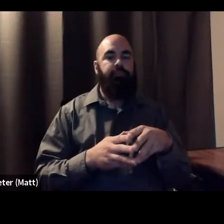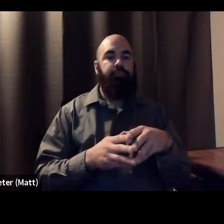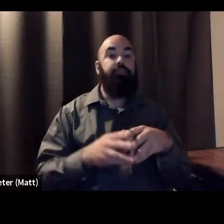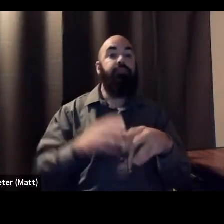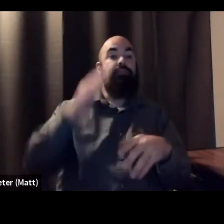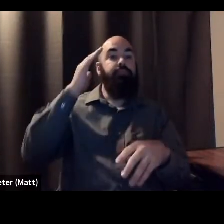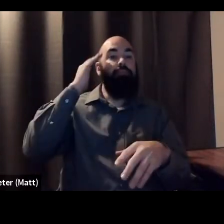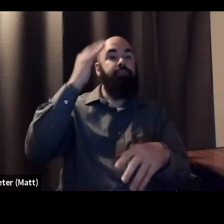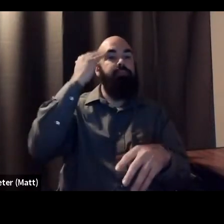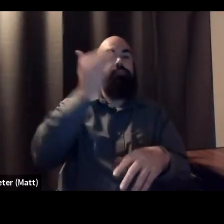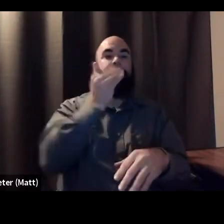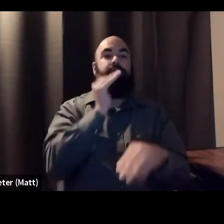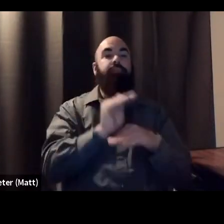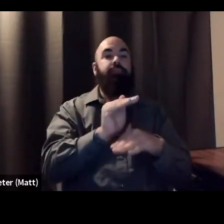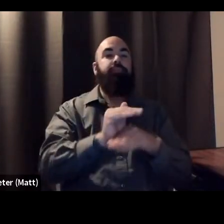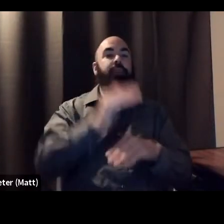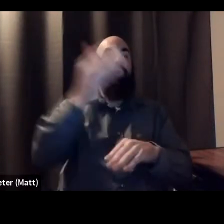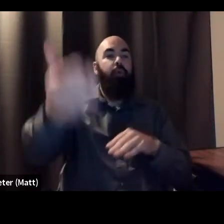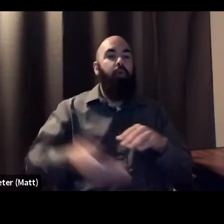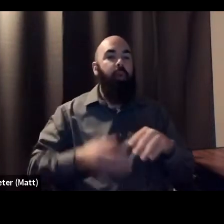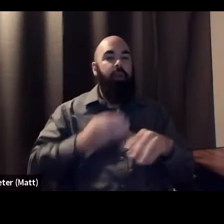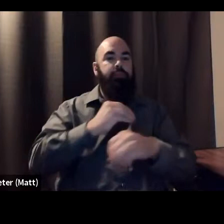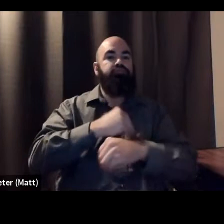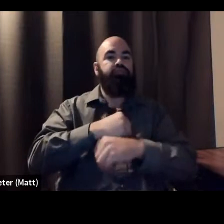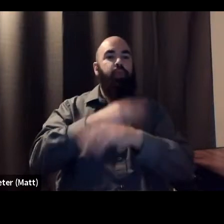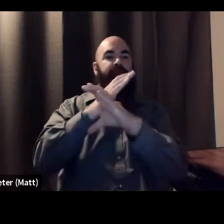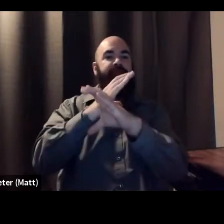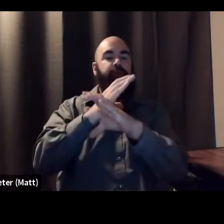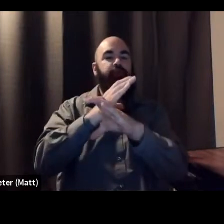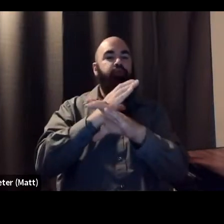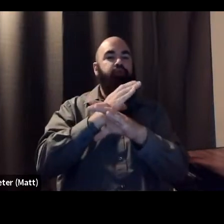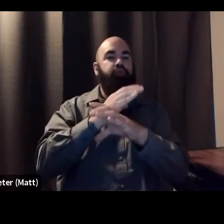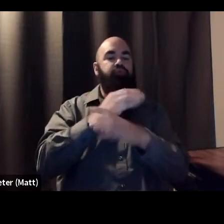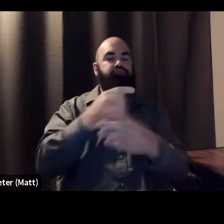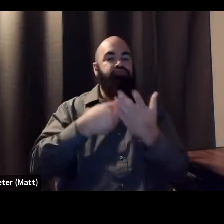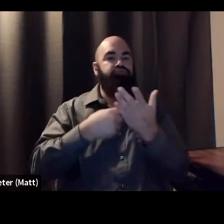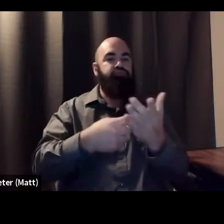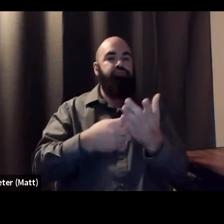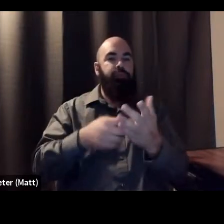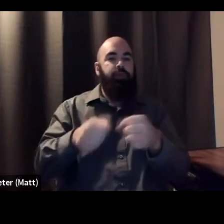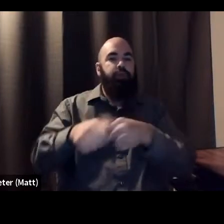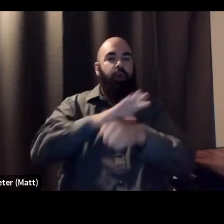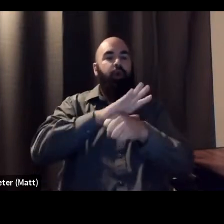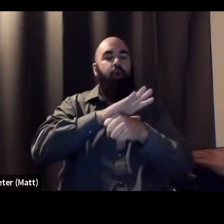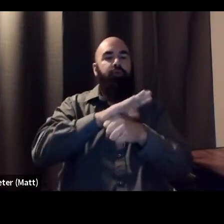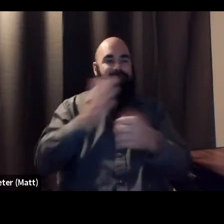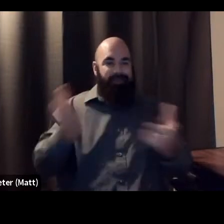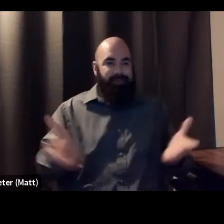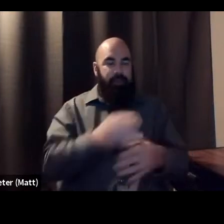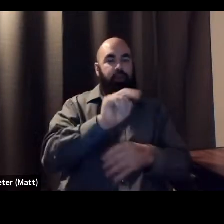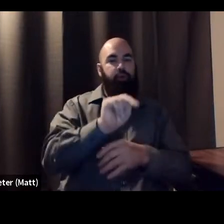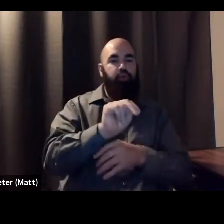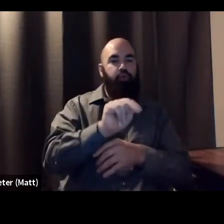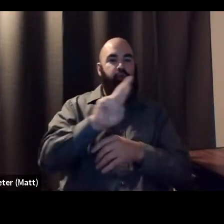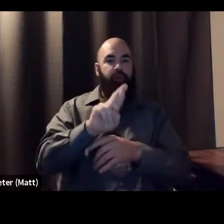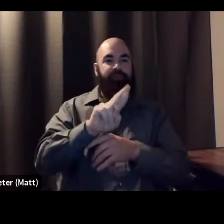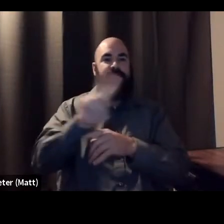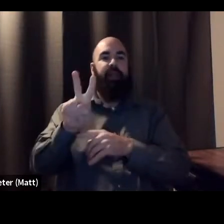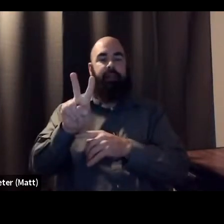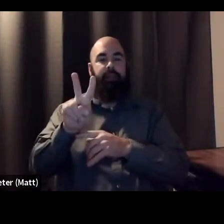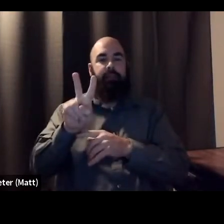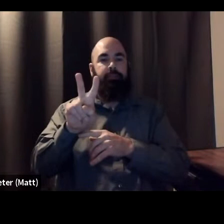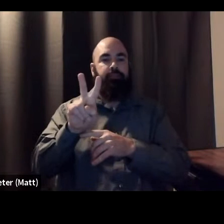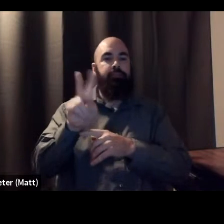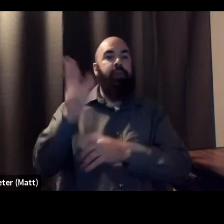Good evening, and welcome to the virtual forum on the state of COVID-19 in the New River Valley, presented by the New River